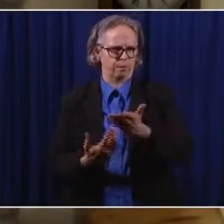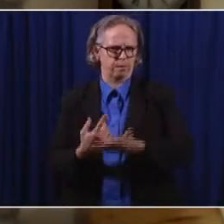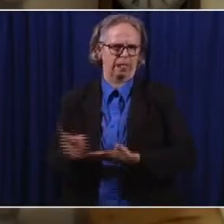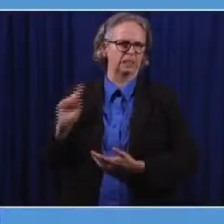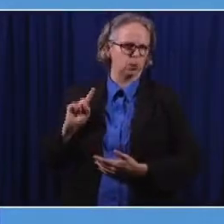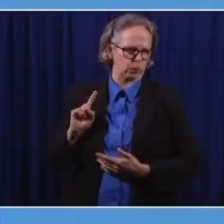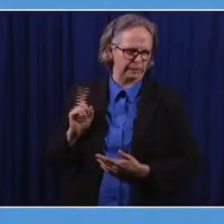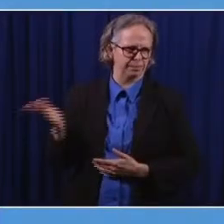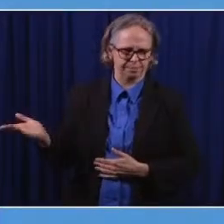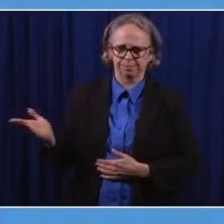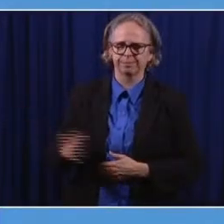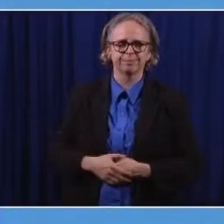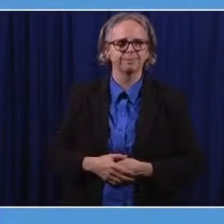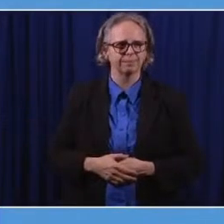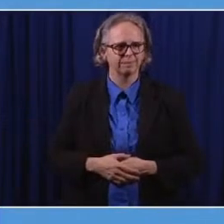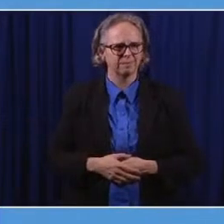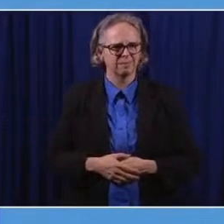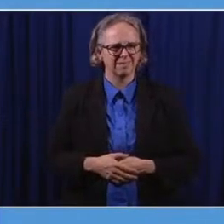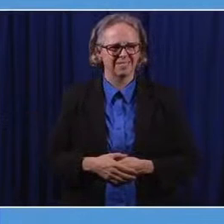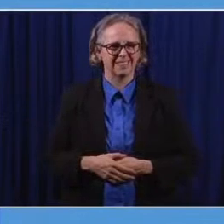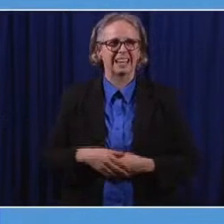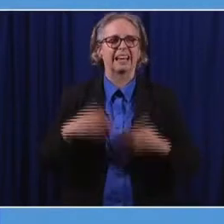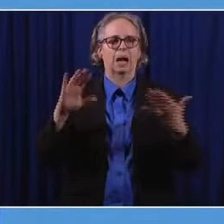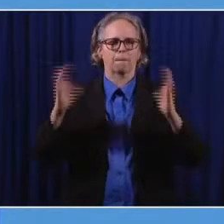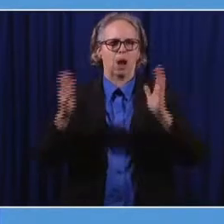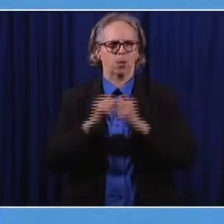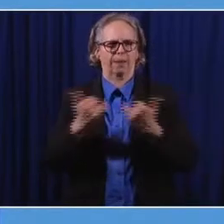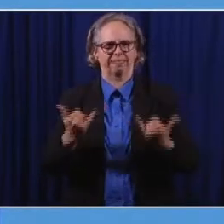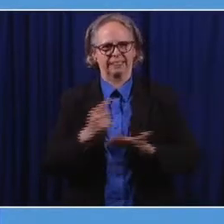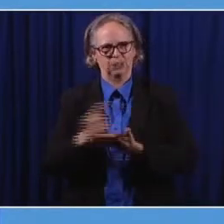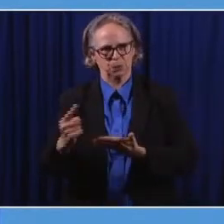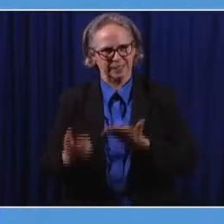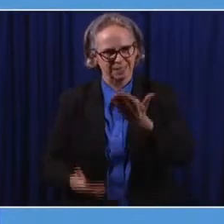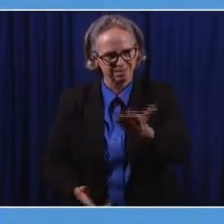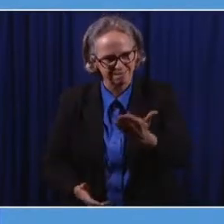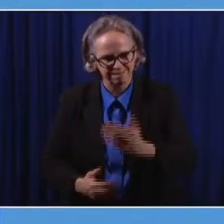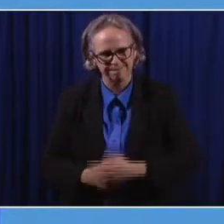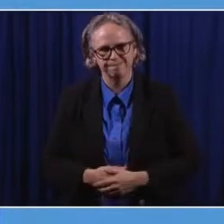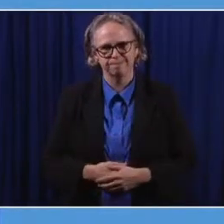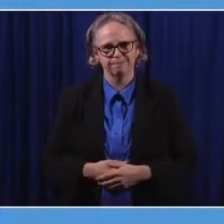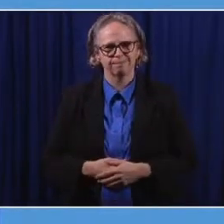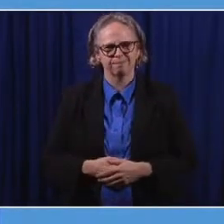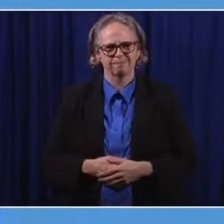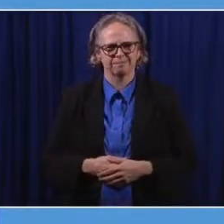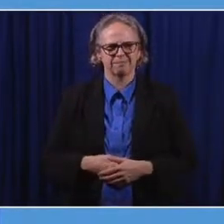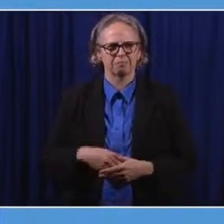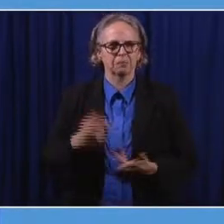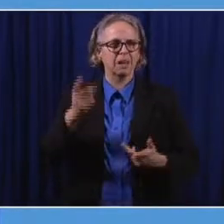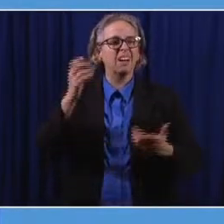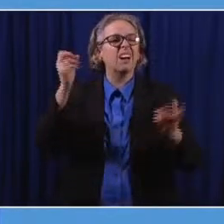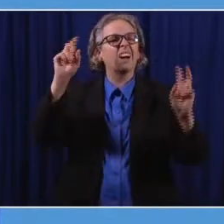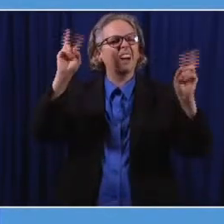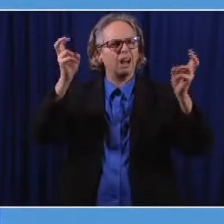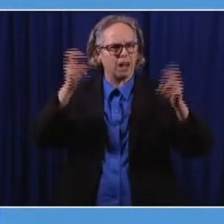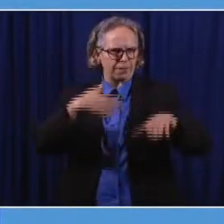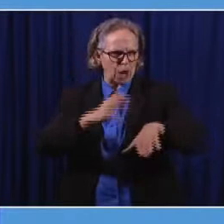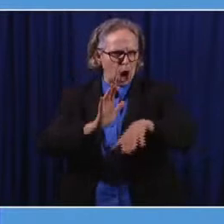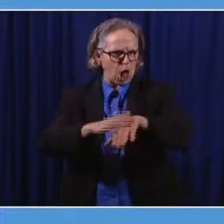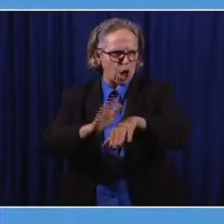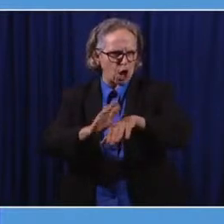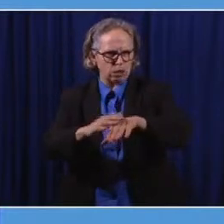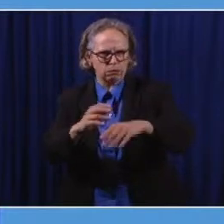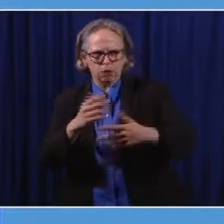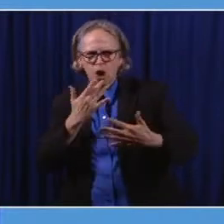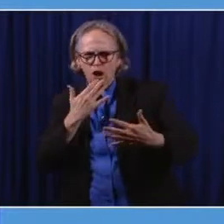alert. This is this week's. And we'll talk a little bit about this. 69 counties stayed